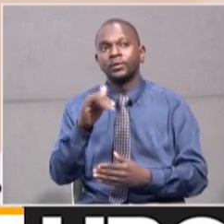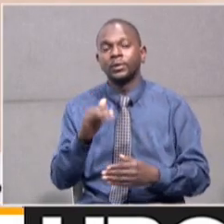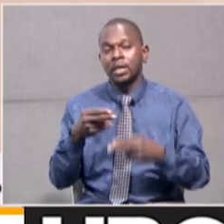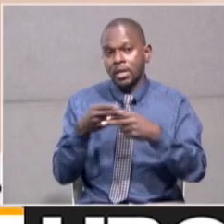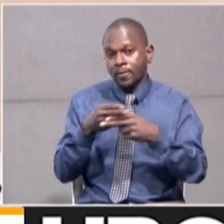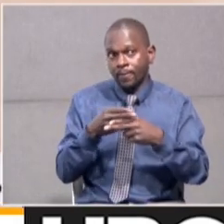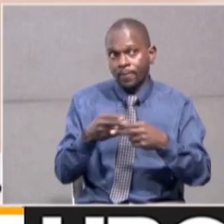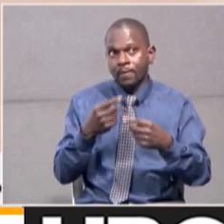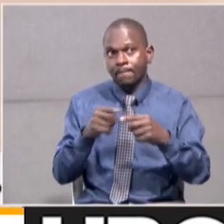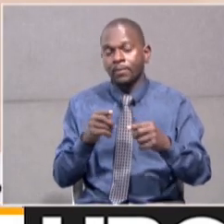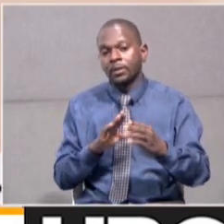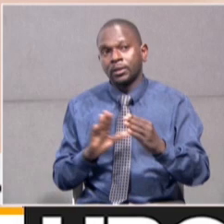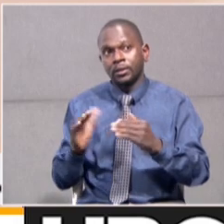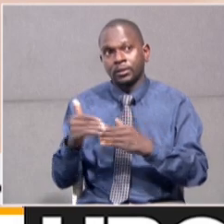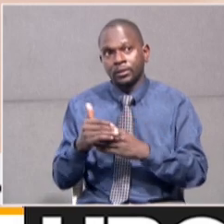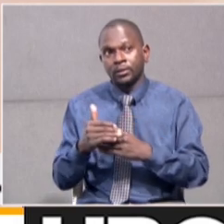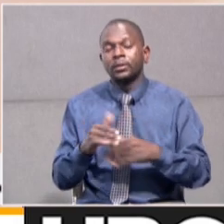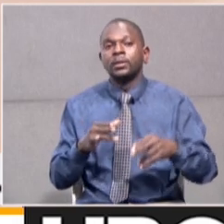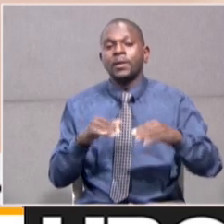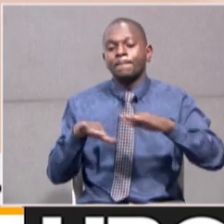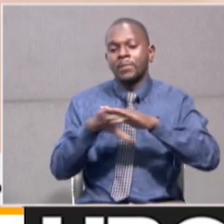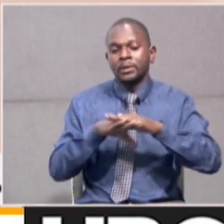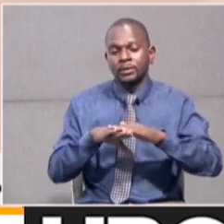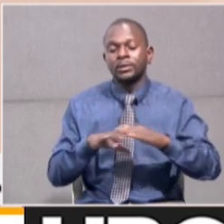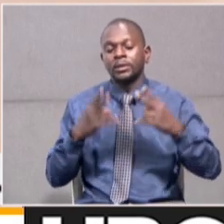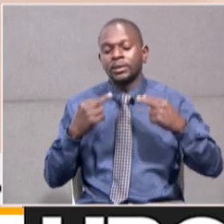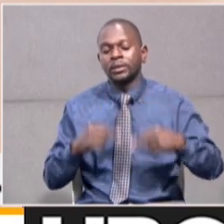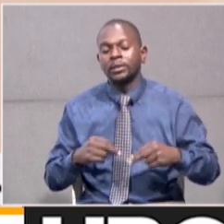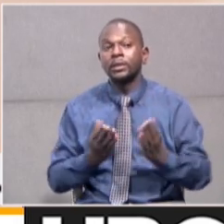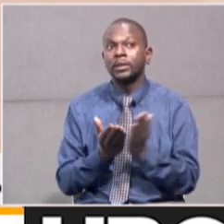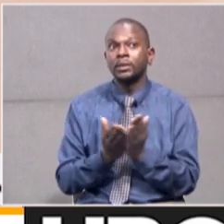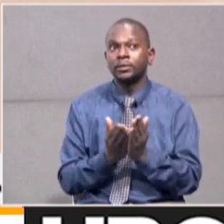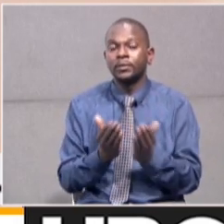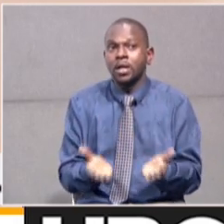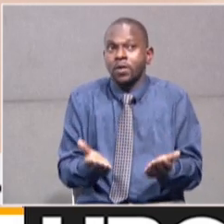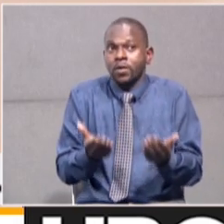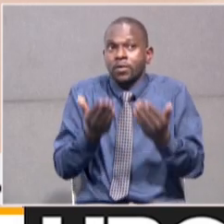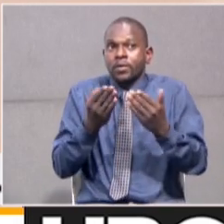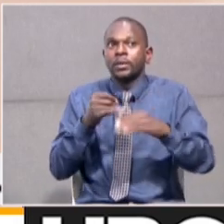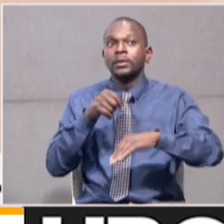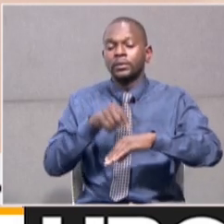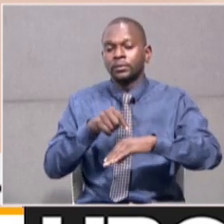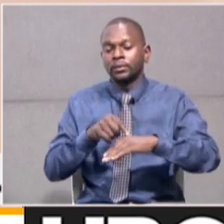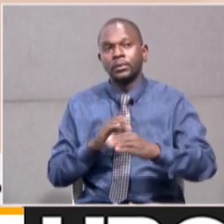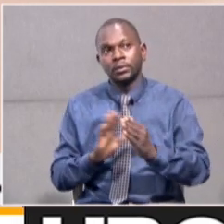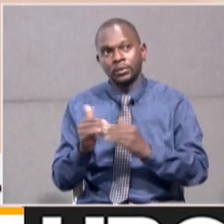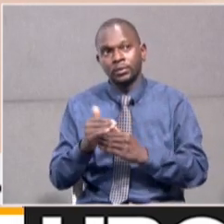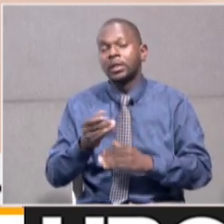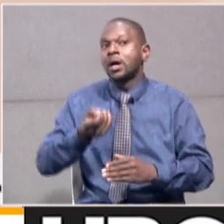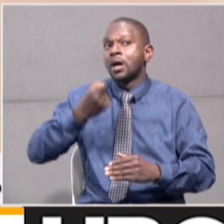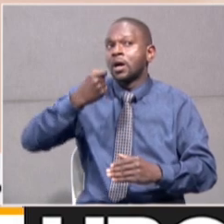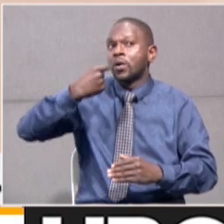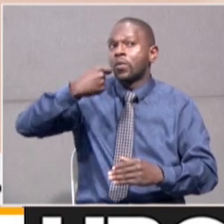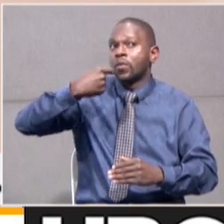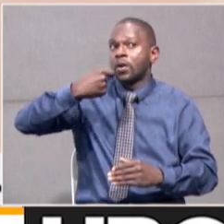mention, but access to health services or basic health services has improved across time. We're talking about access to vaccines, we're talking